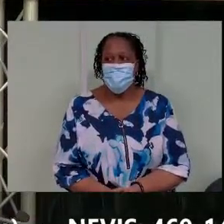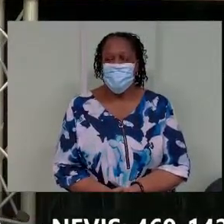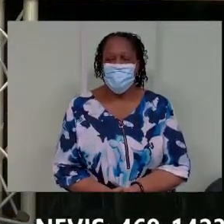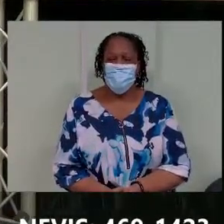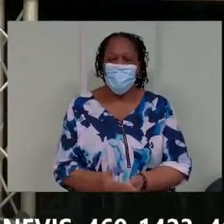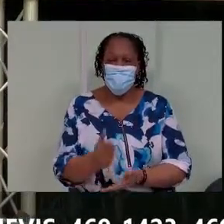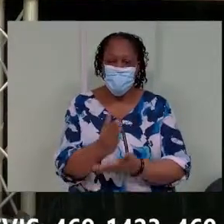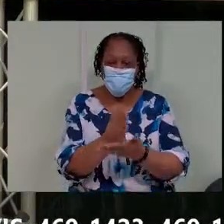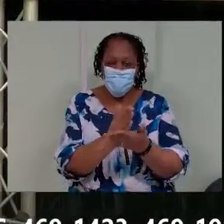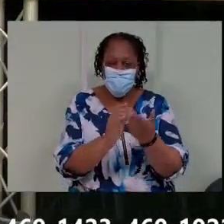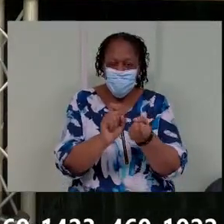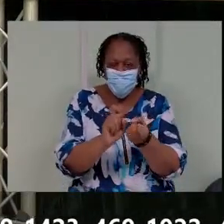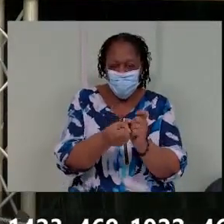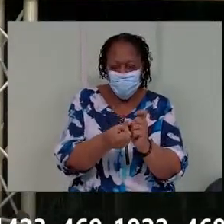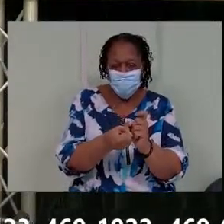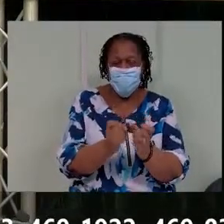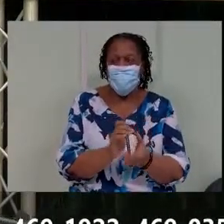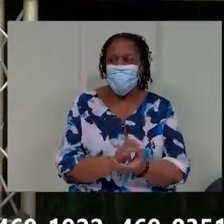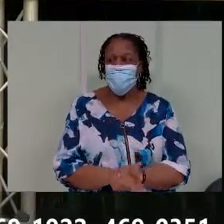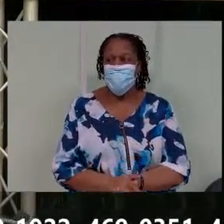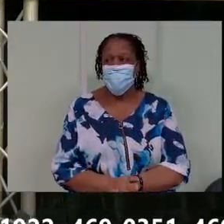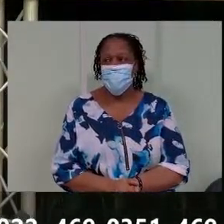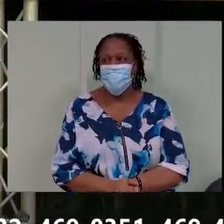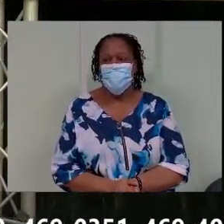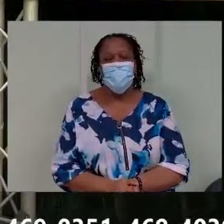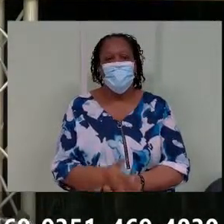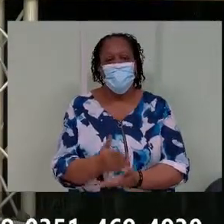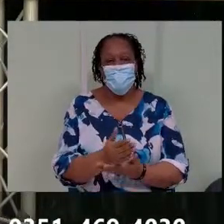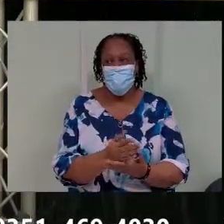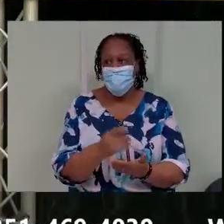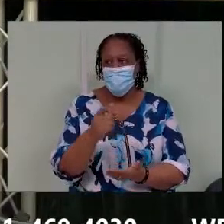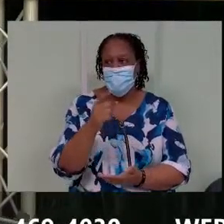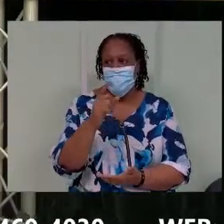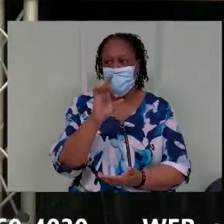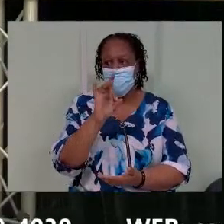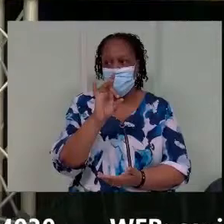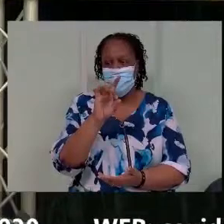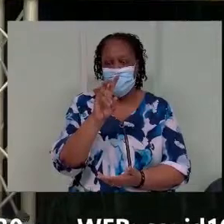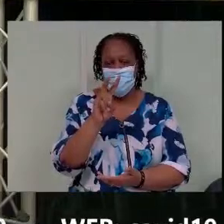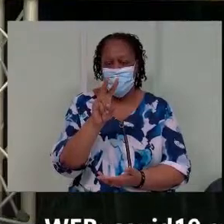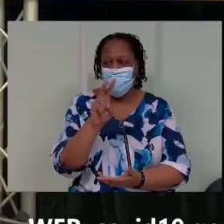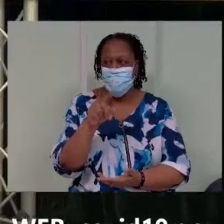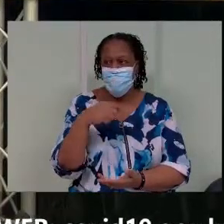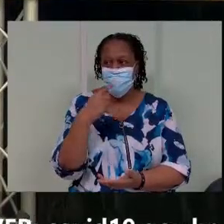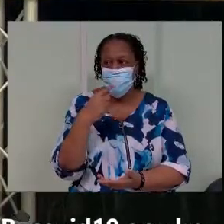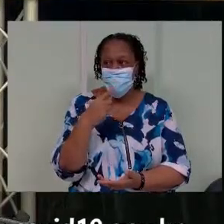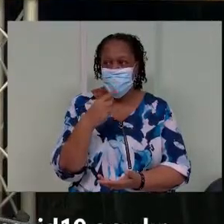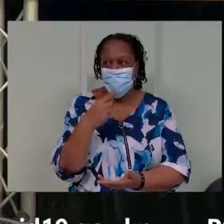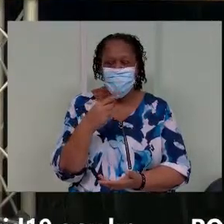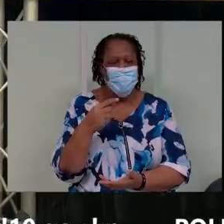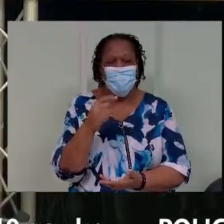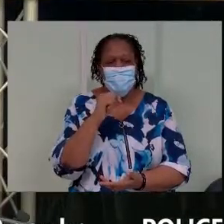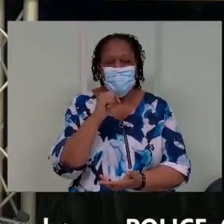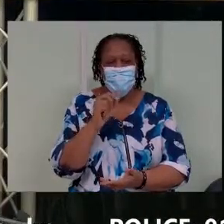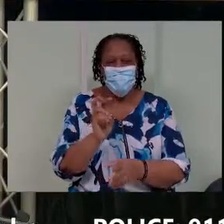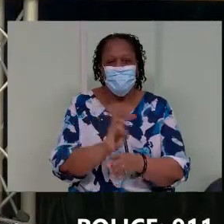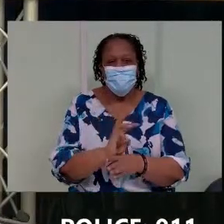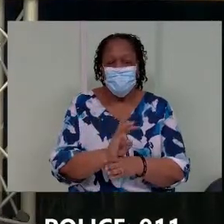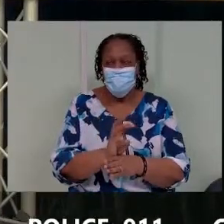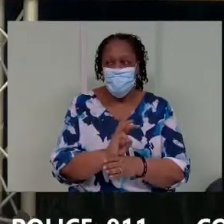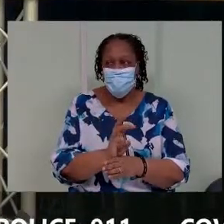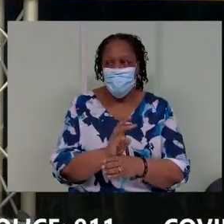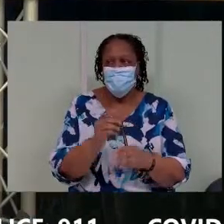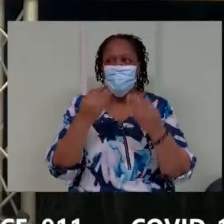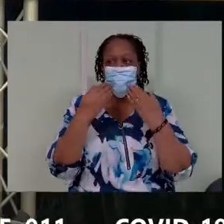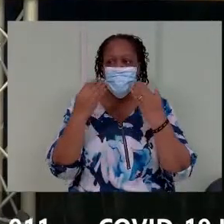add. Regulation 8.2 speaks to a person shall not be required to wear a mask,